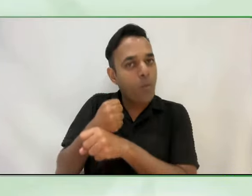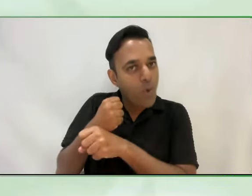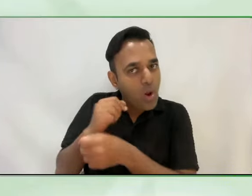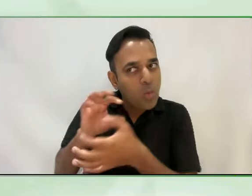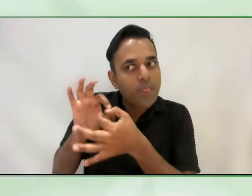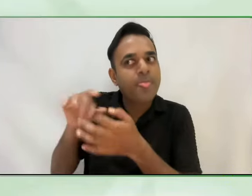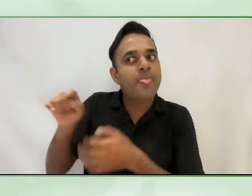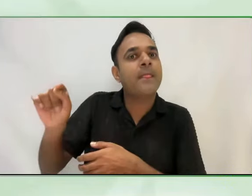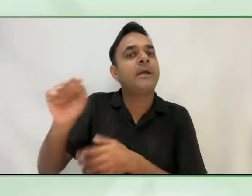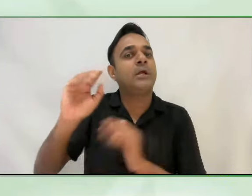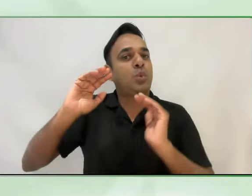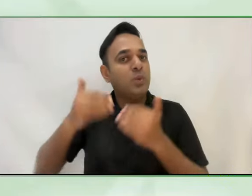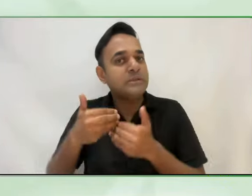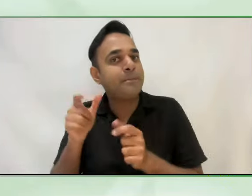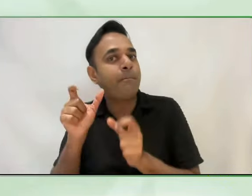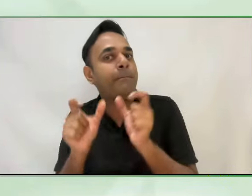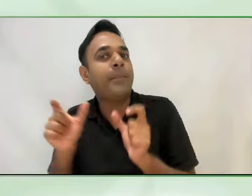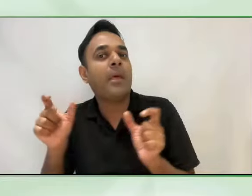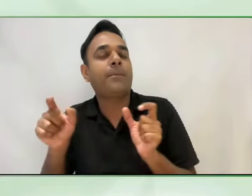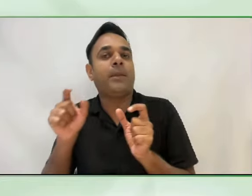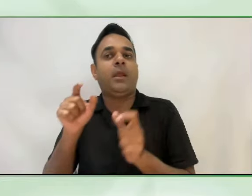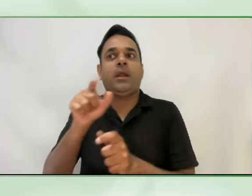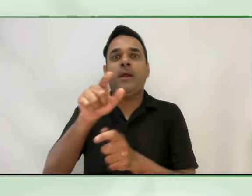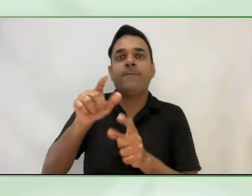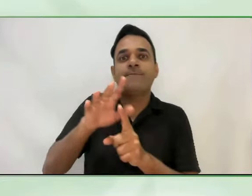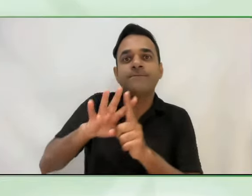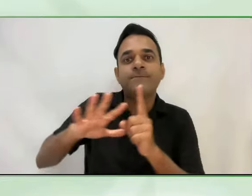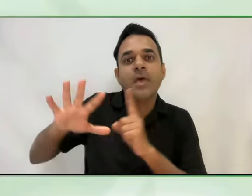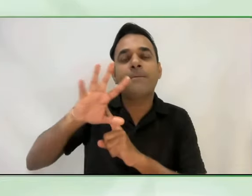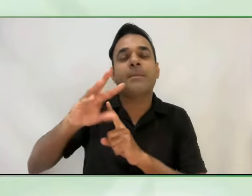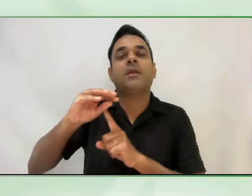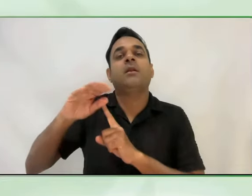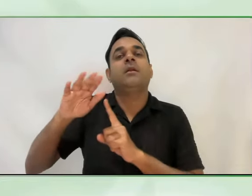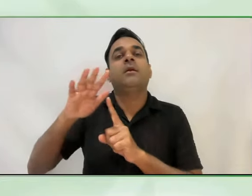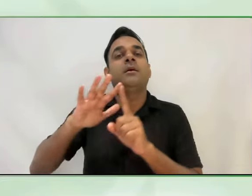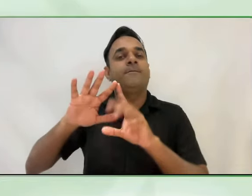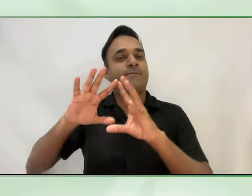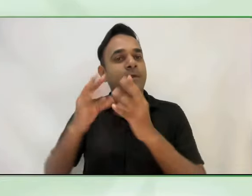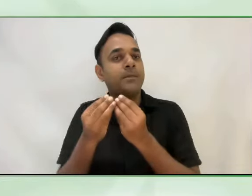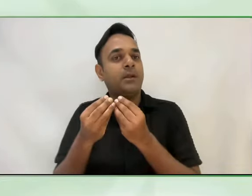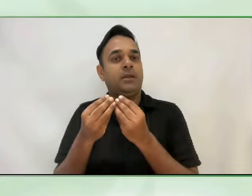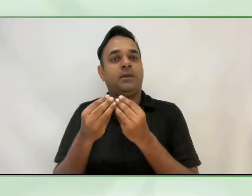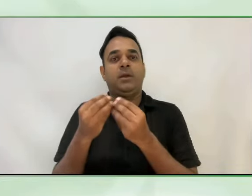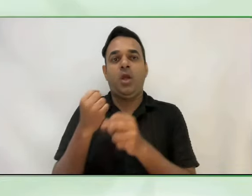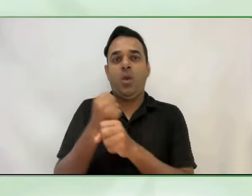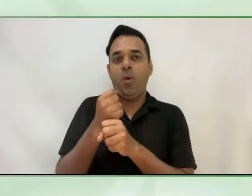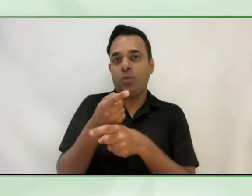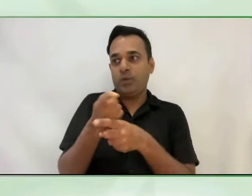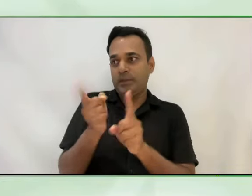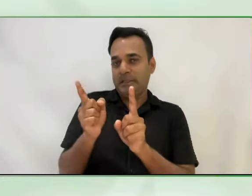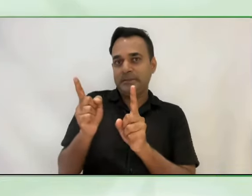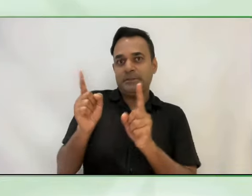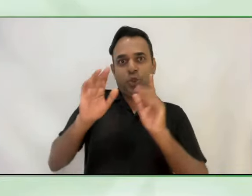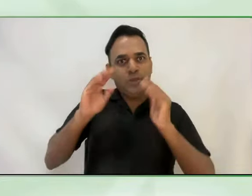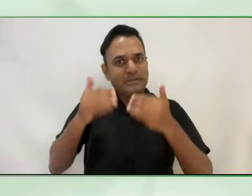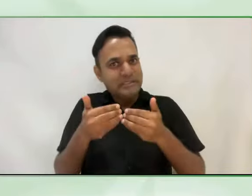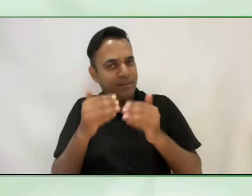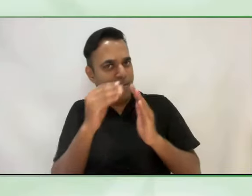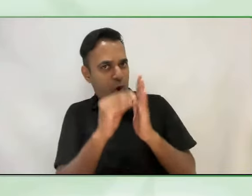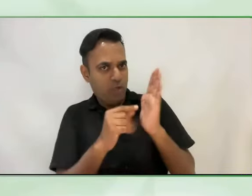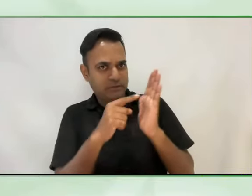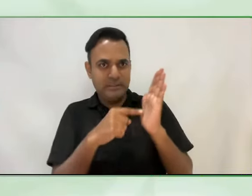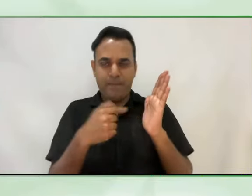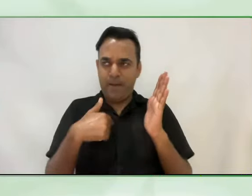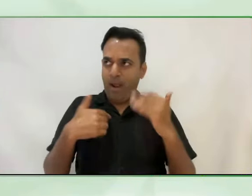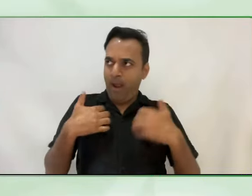because you have so many great researchers there based in the UK. You have also many great organizations that are led